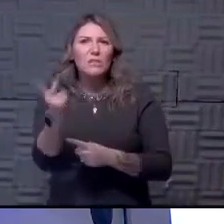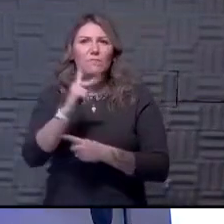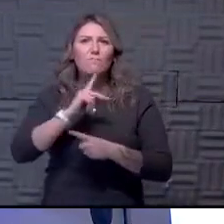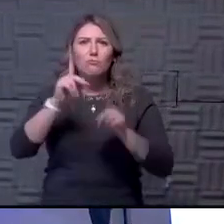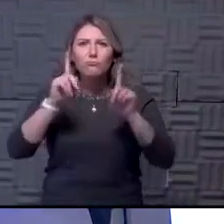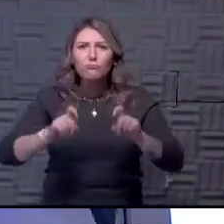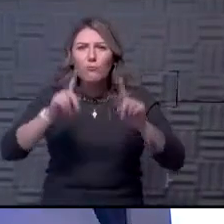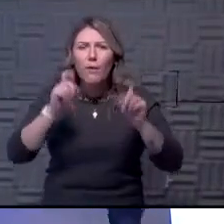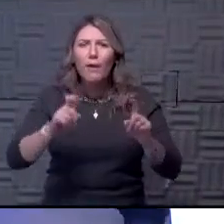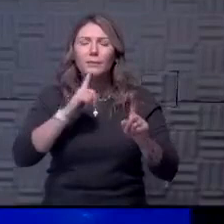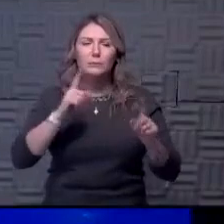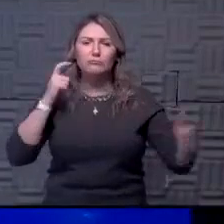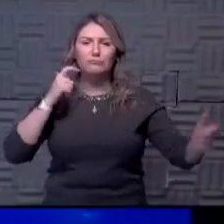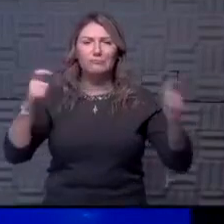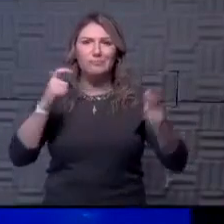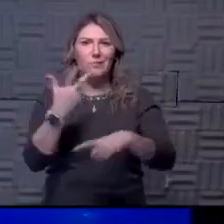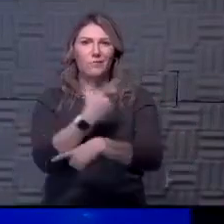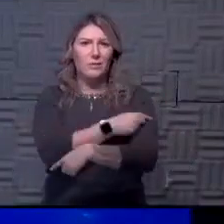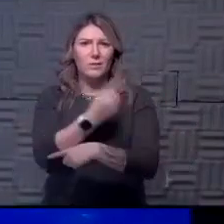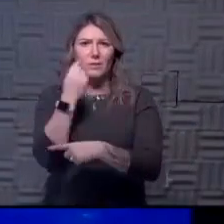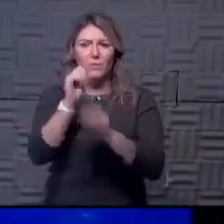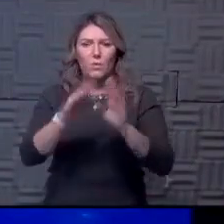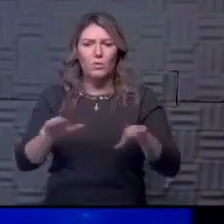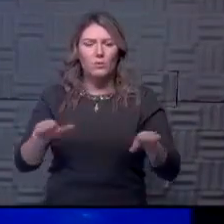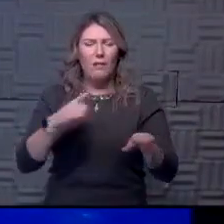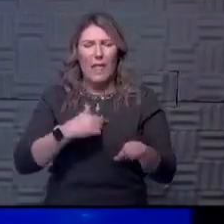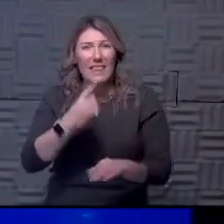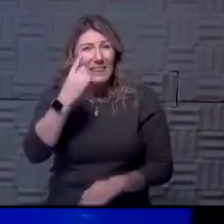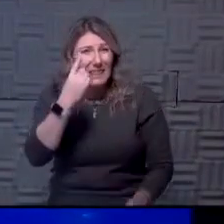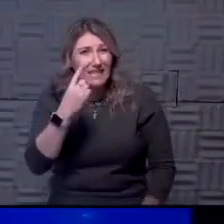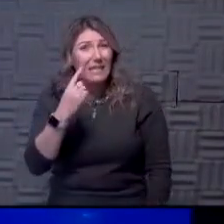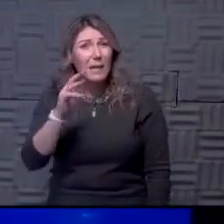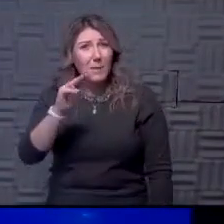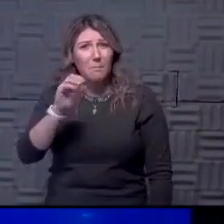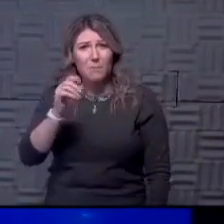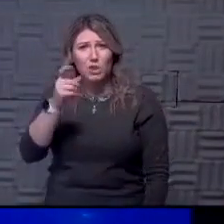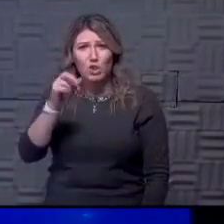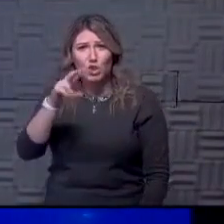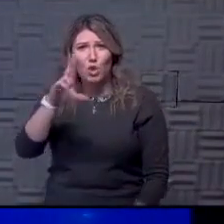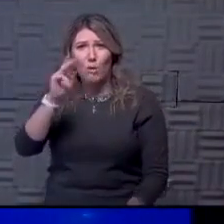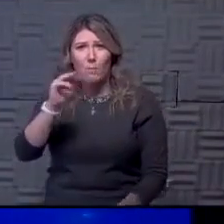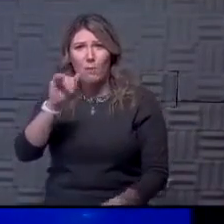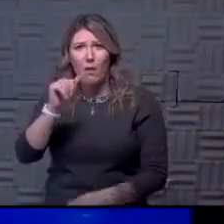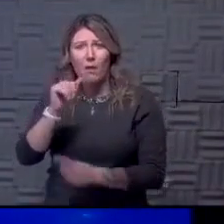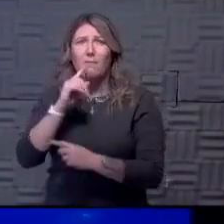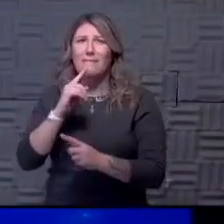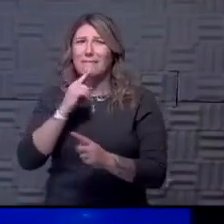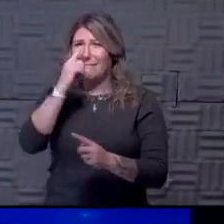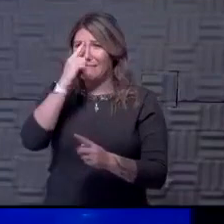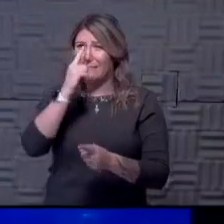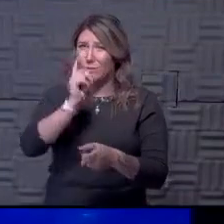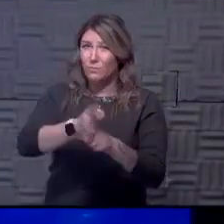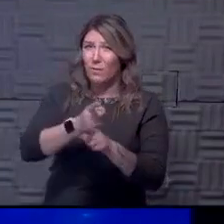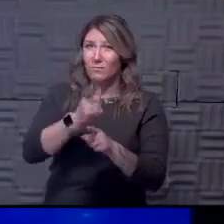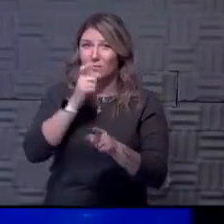major vaccine site for kids. I think it is Moderna. I think that's right, but I don't want to quote